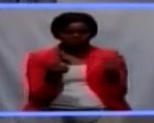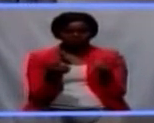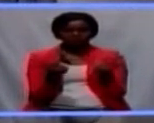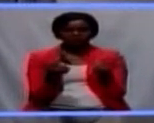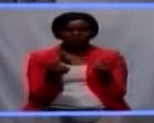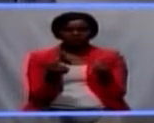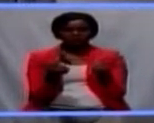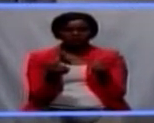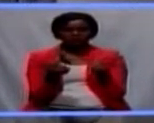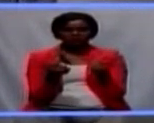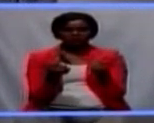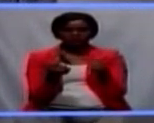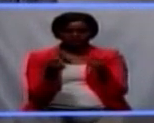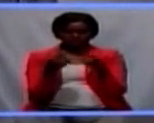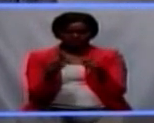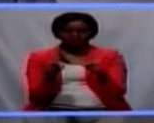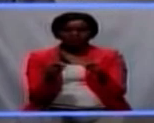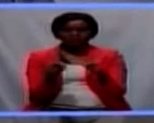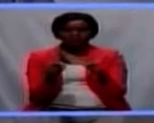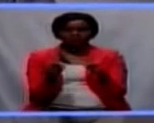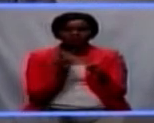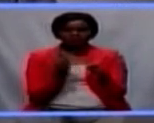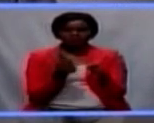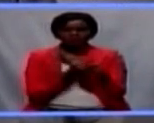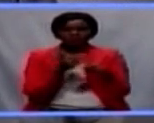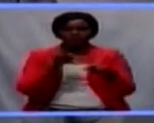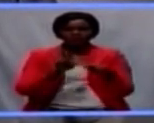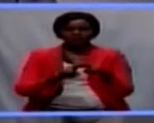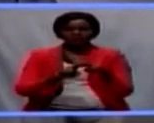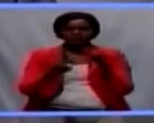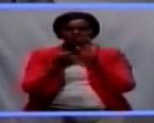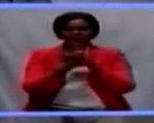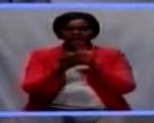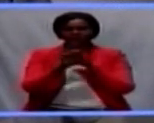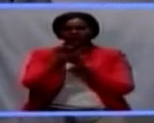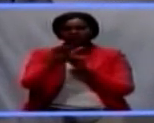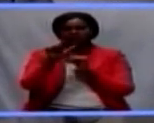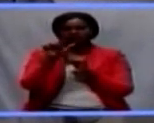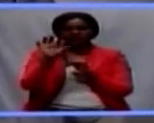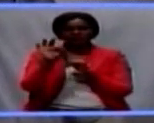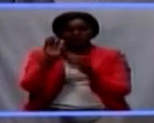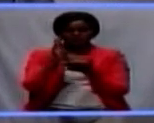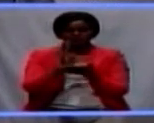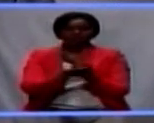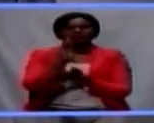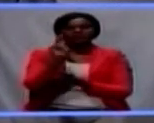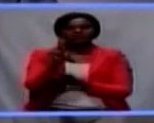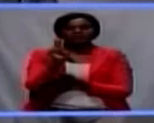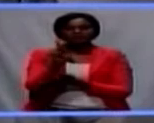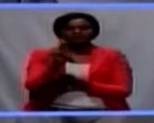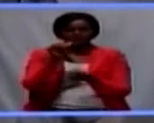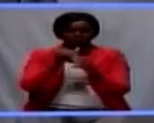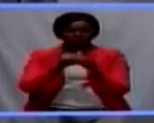where we were sitting on something like 29 billion kwachas in